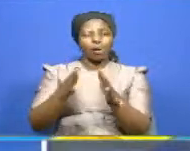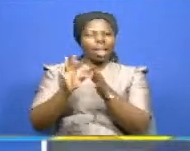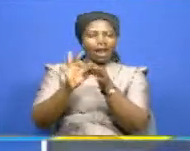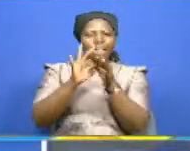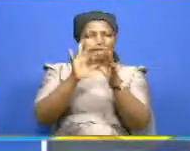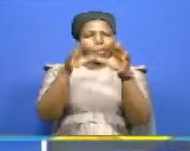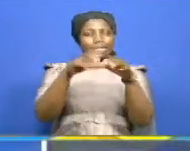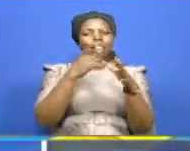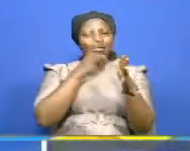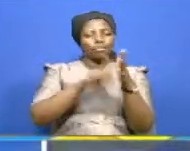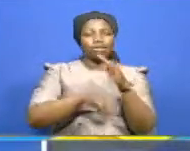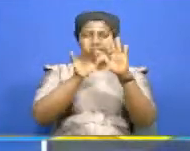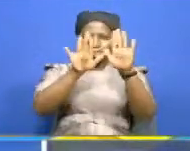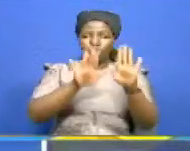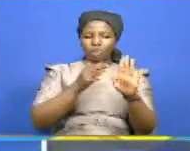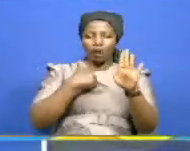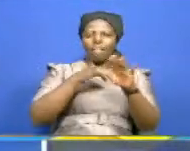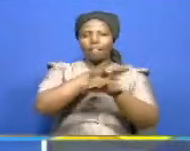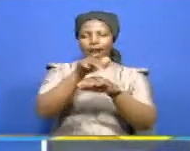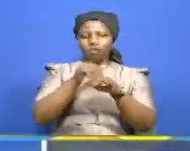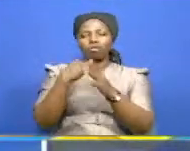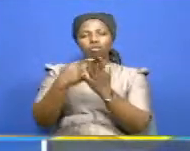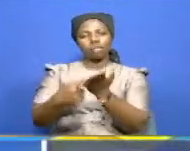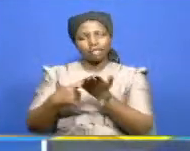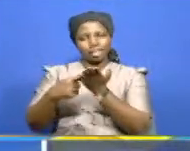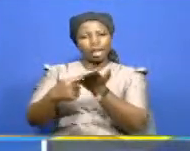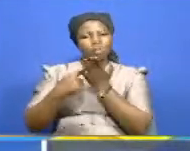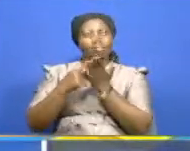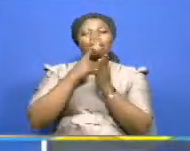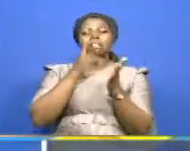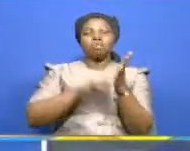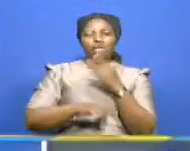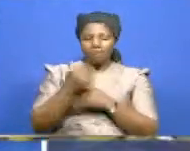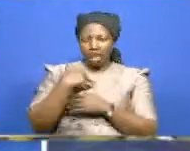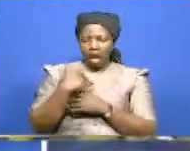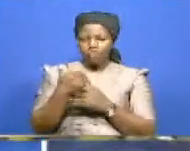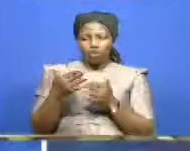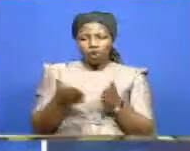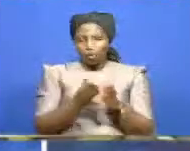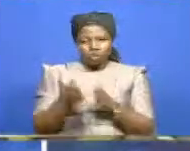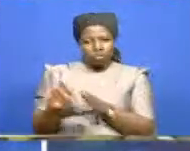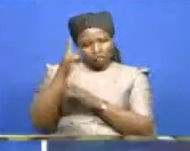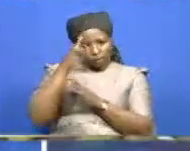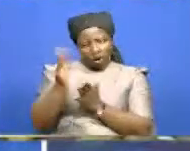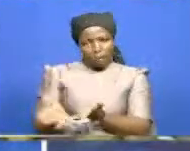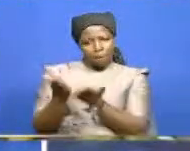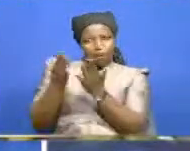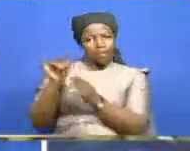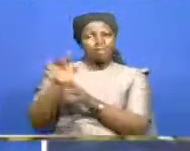national conversation, saying there was room for the report to be improved.